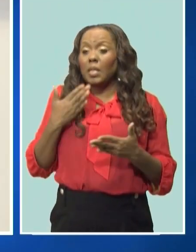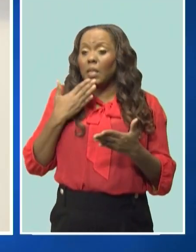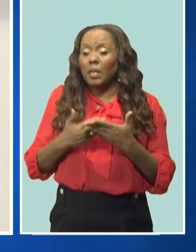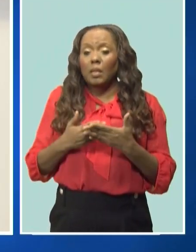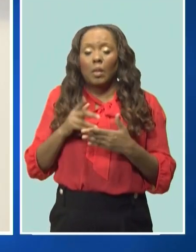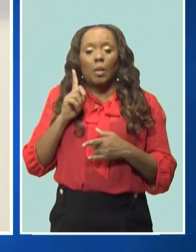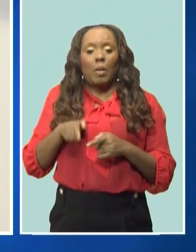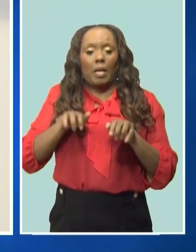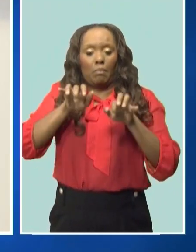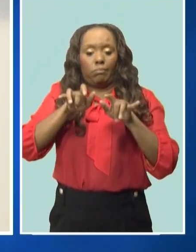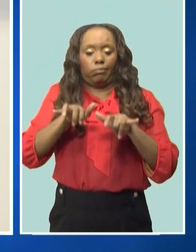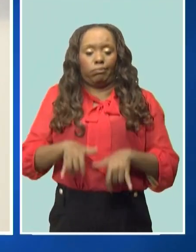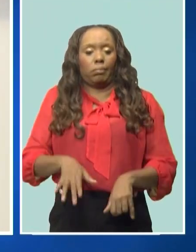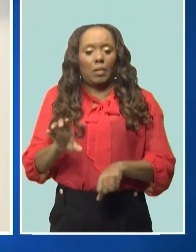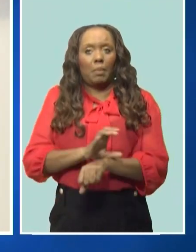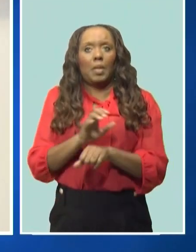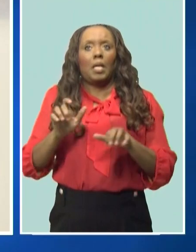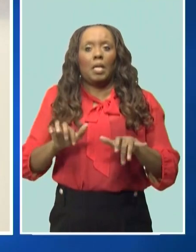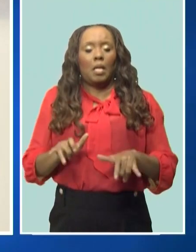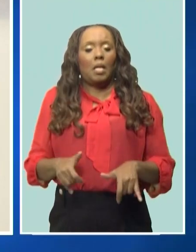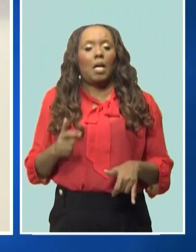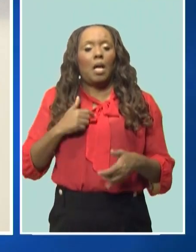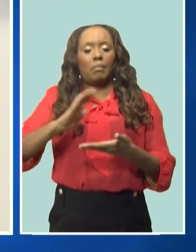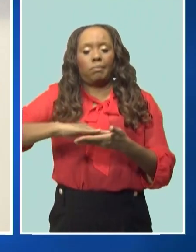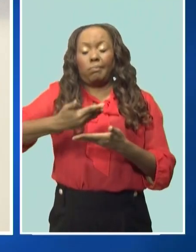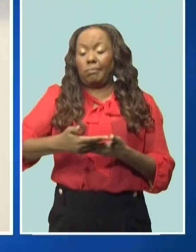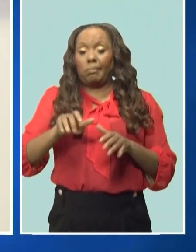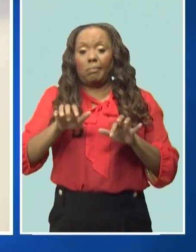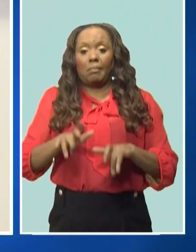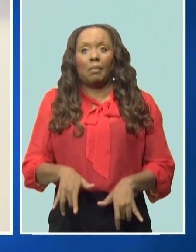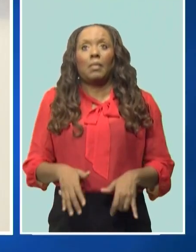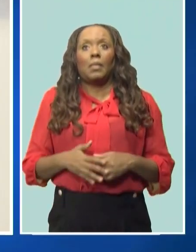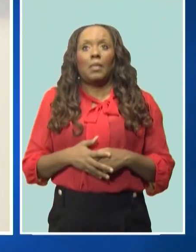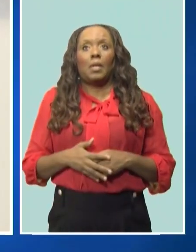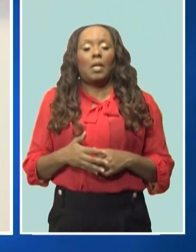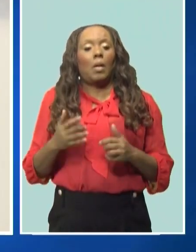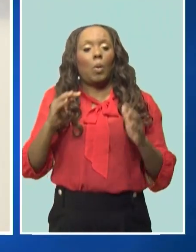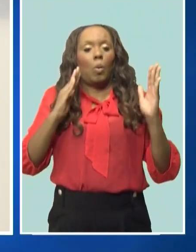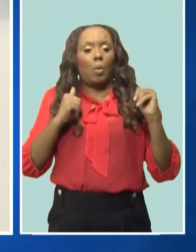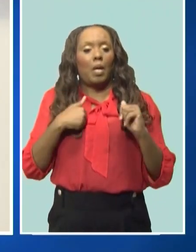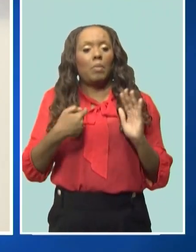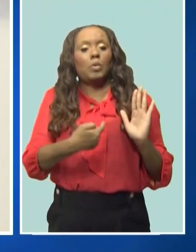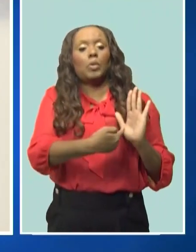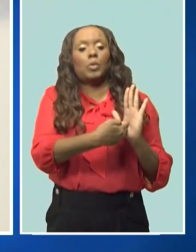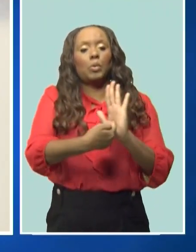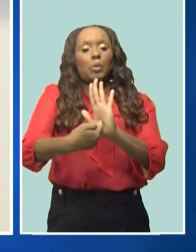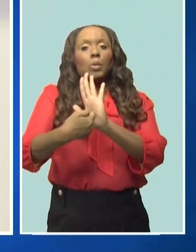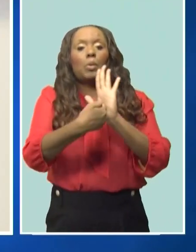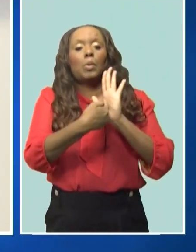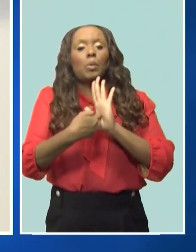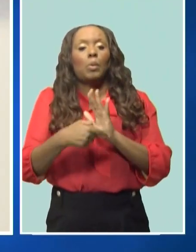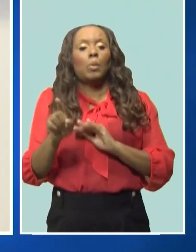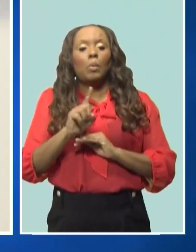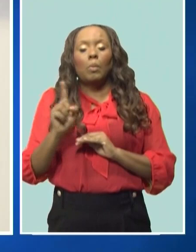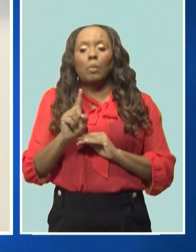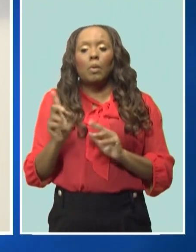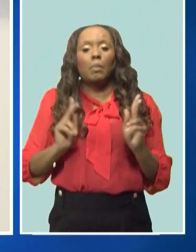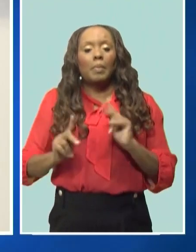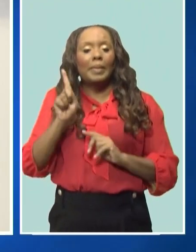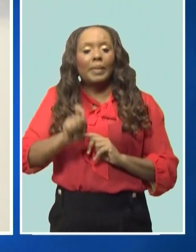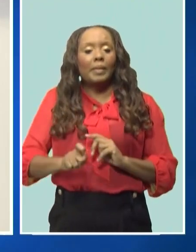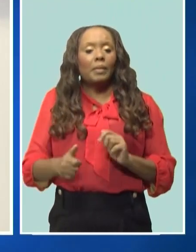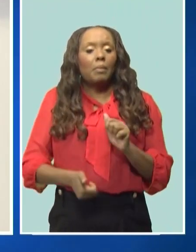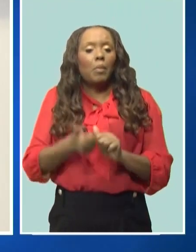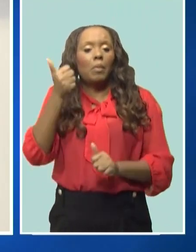computer system now, I can stand from my computer and hopefully one day get a chance to show the media and show you where the most vulnerable people in Barbados live.